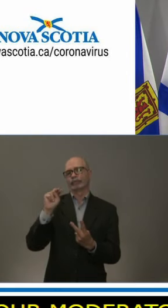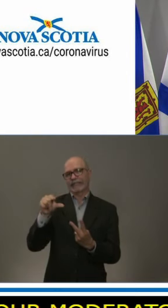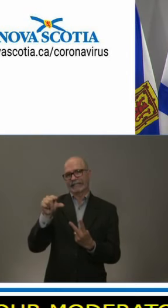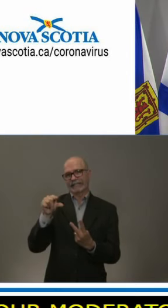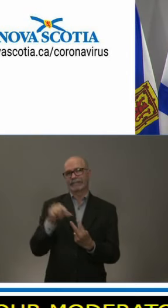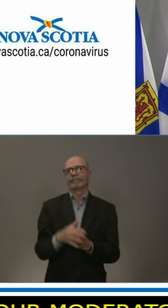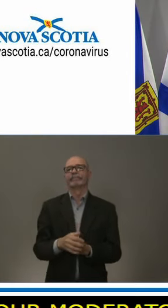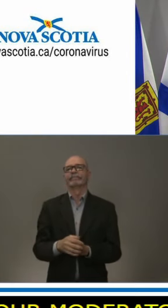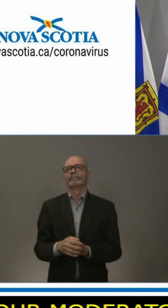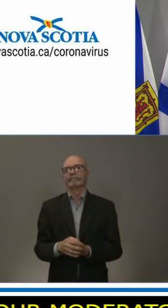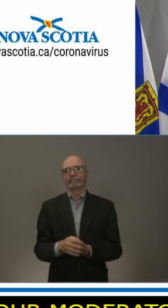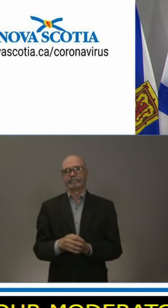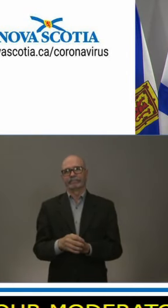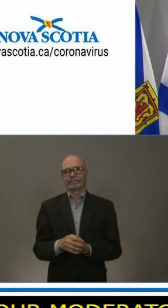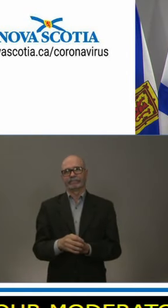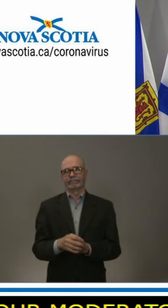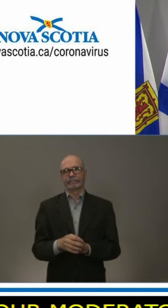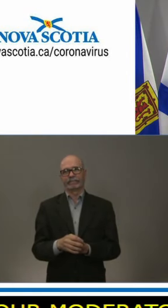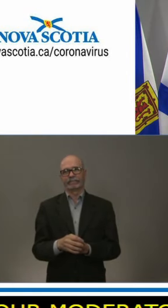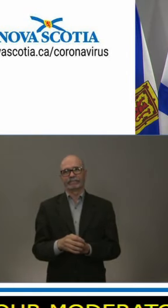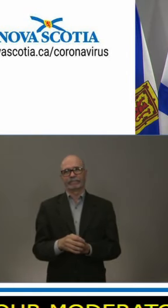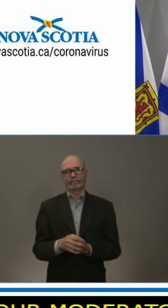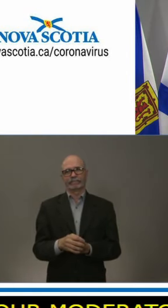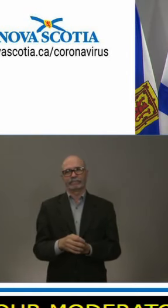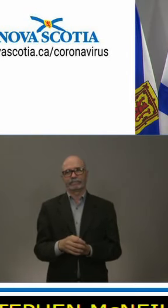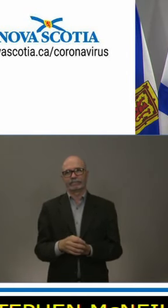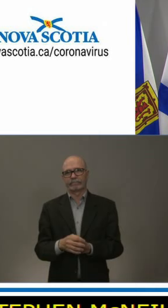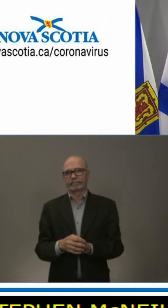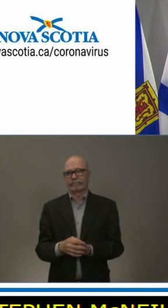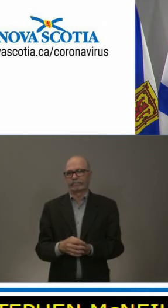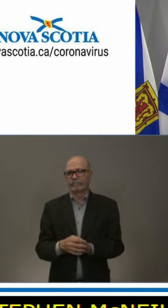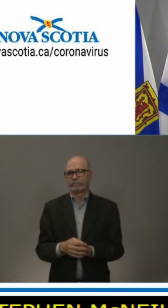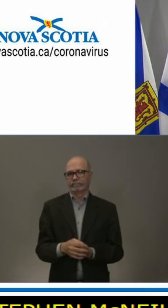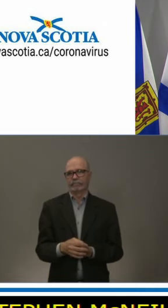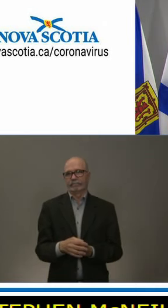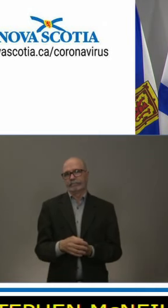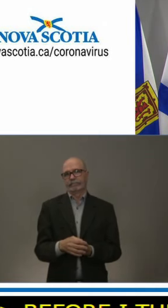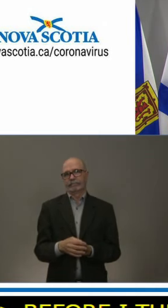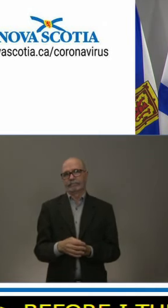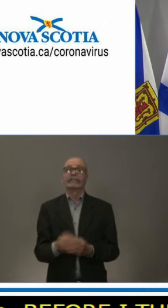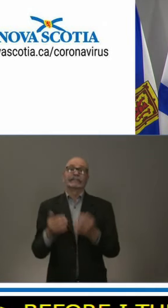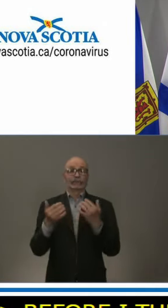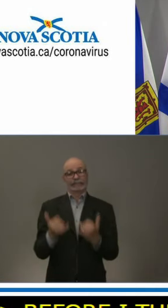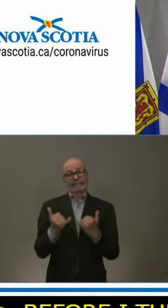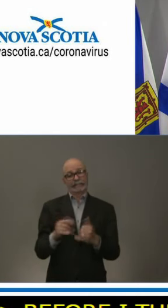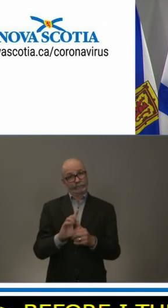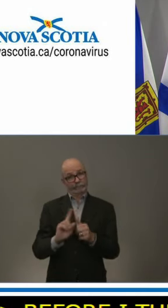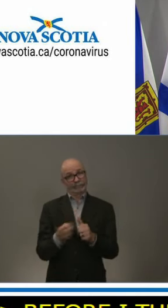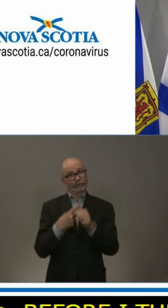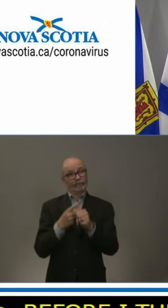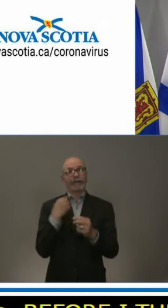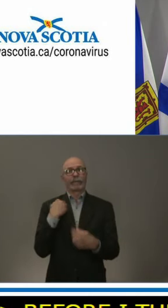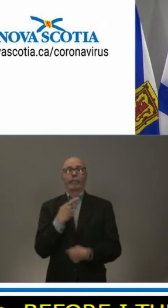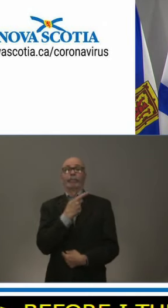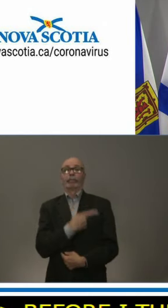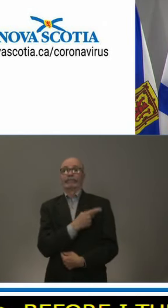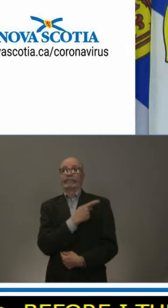on COVID-19, I want to acknowledge that our province has experienced its first death from